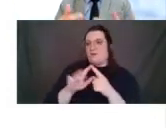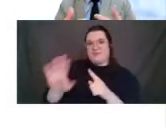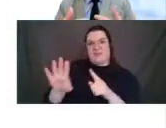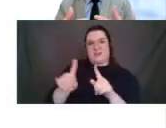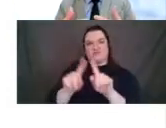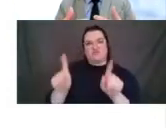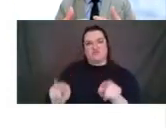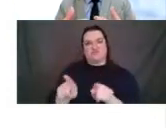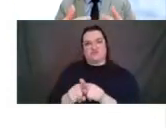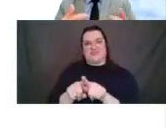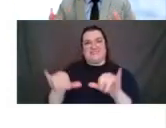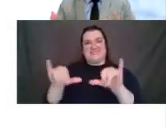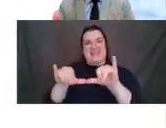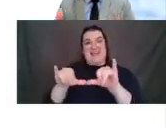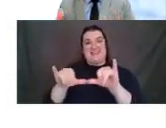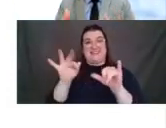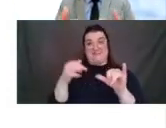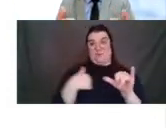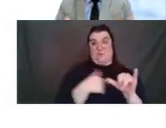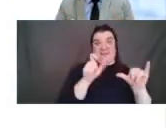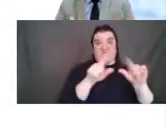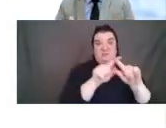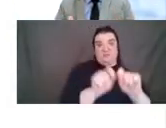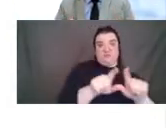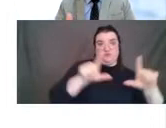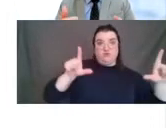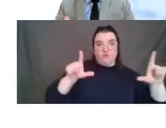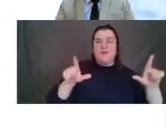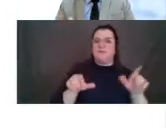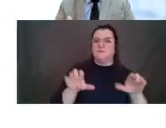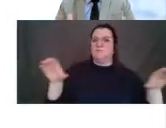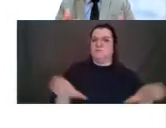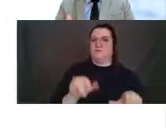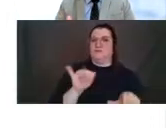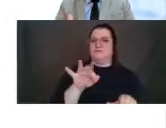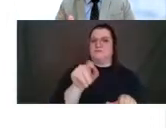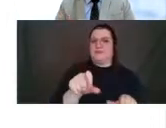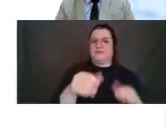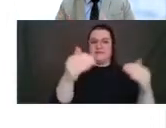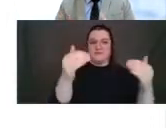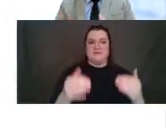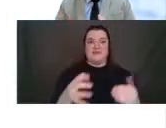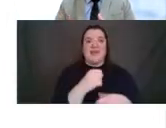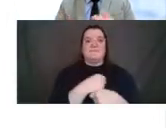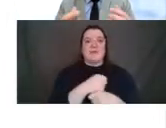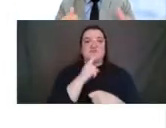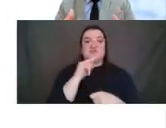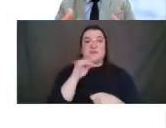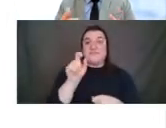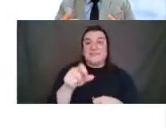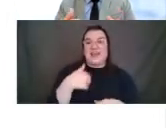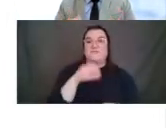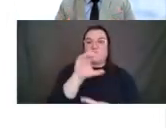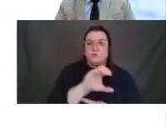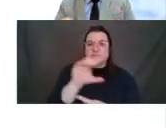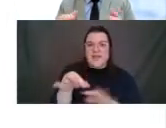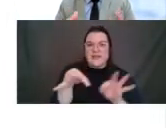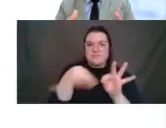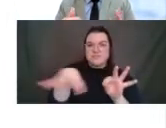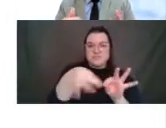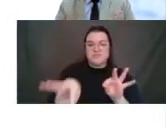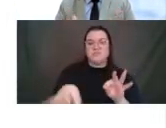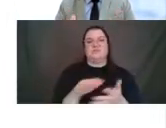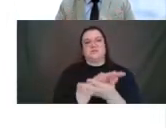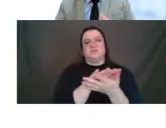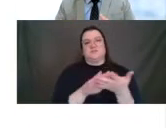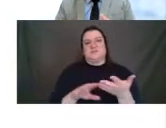any videos that we're providing or sending out to families, making sure that there's in closed captioning, making sure that we have those things in the